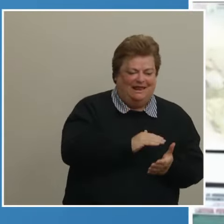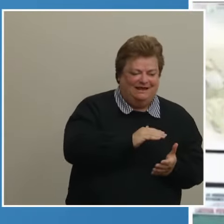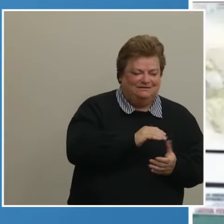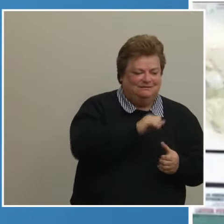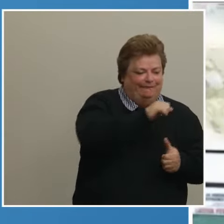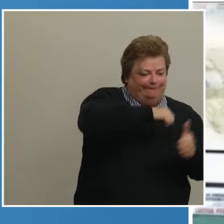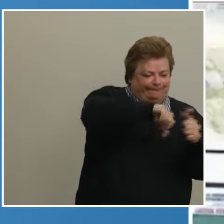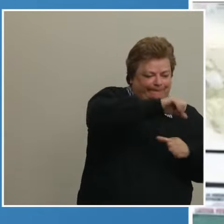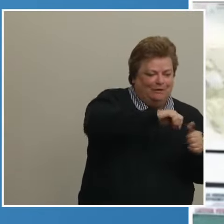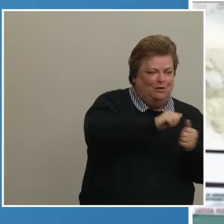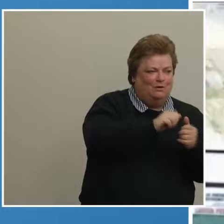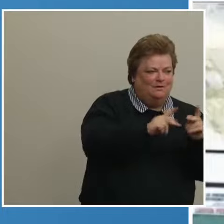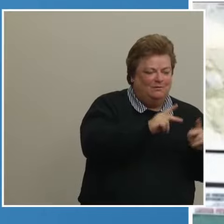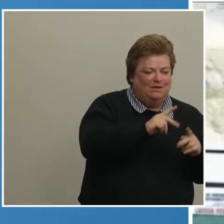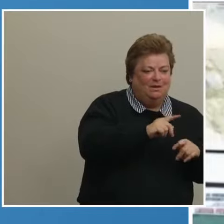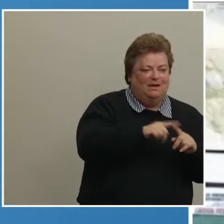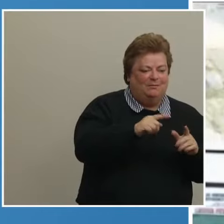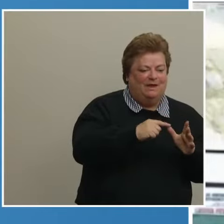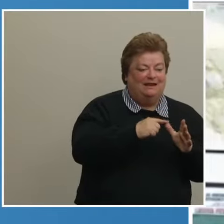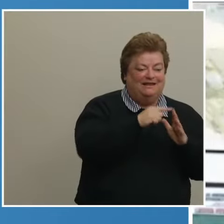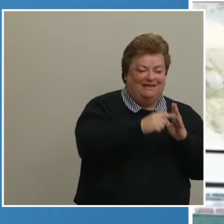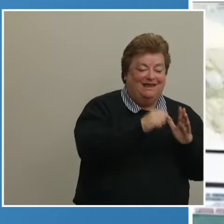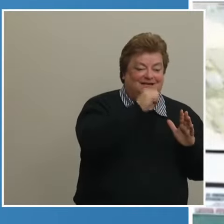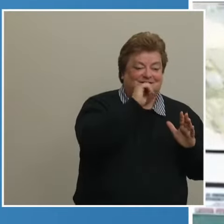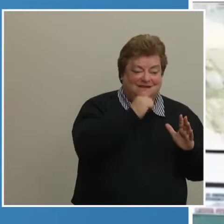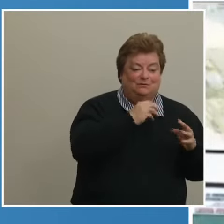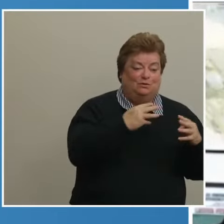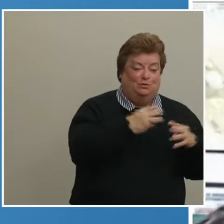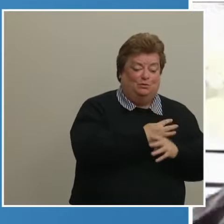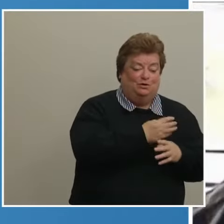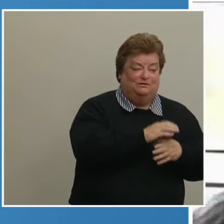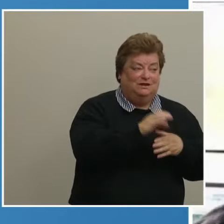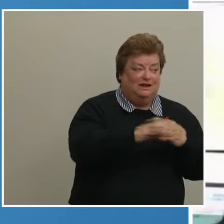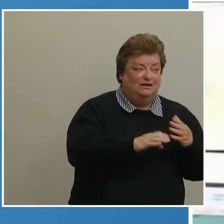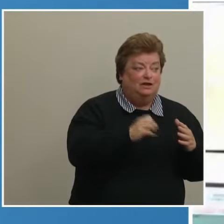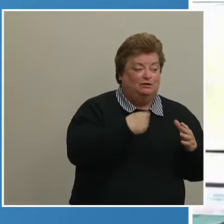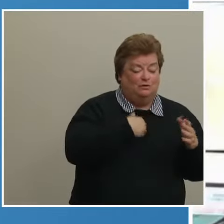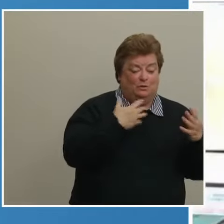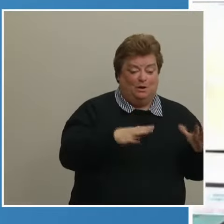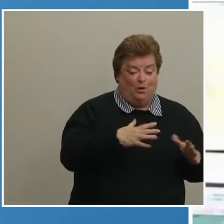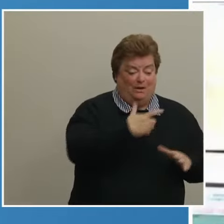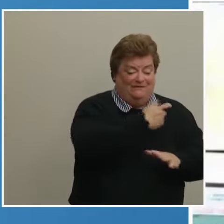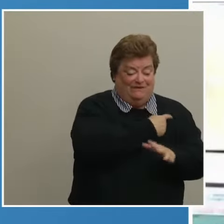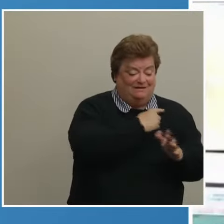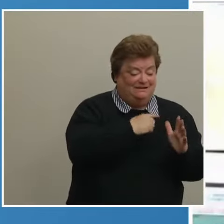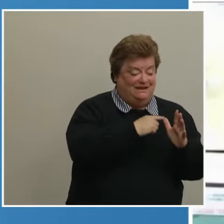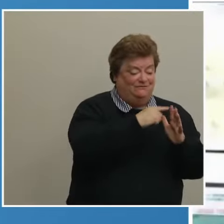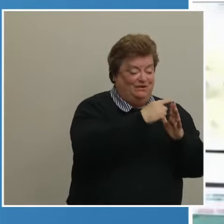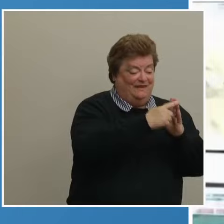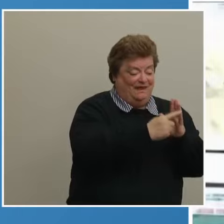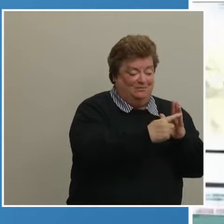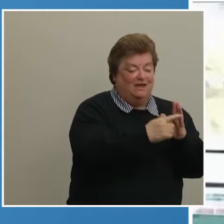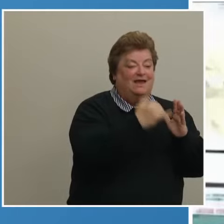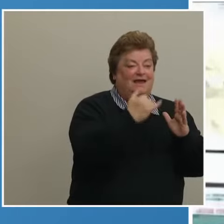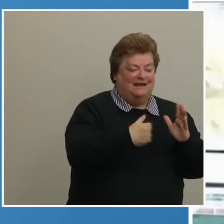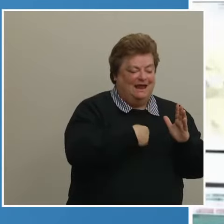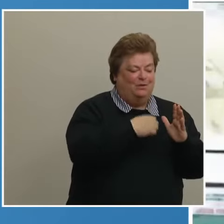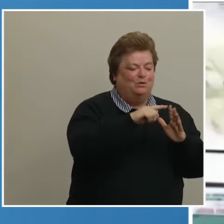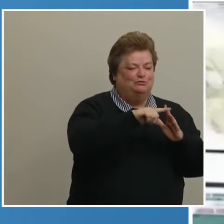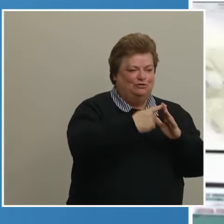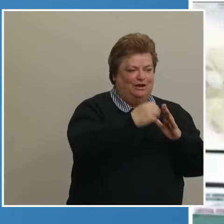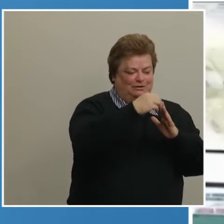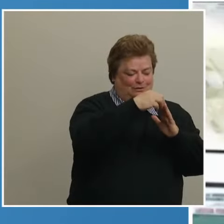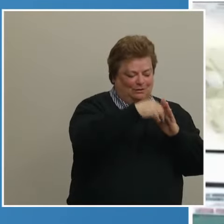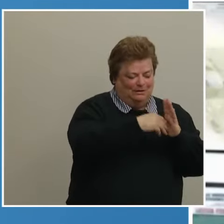but they're the ones who suffer the worst consequences. So we've been vaccinating out here at the ends, and we're now just starting to